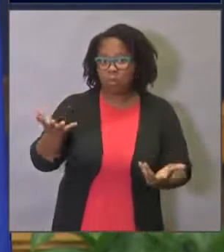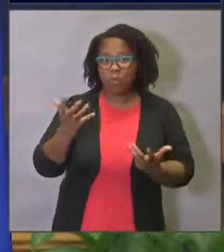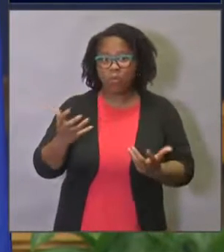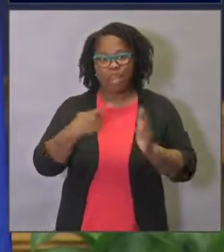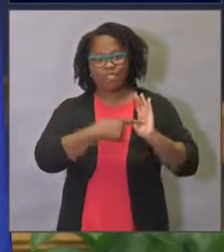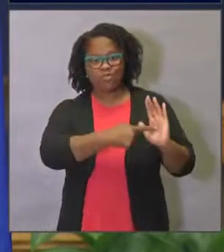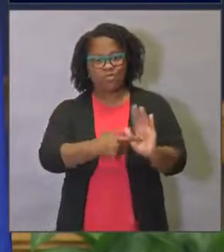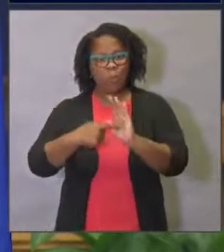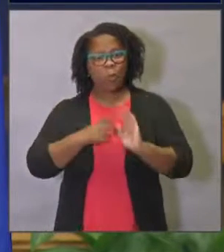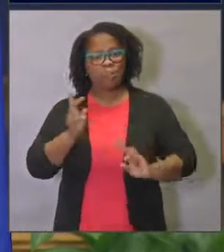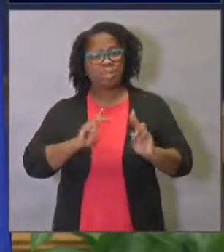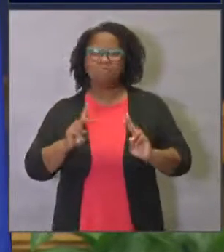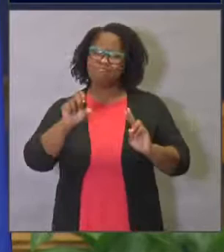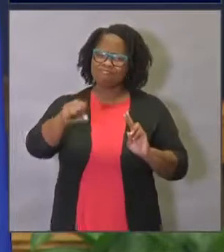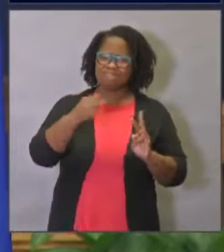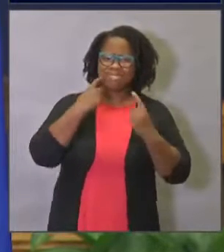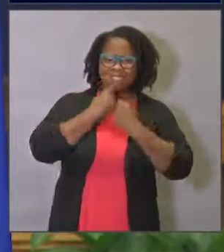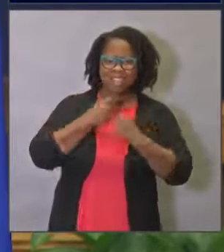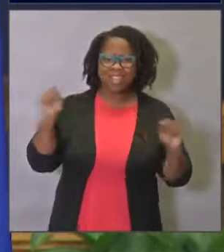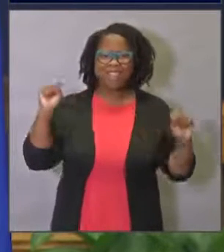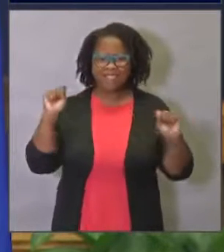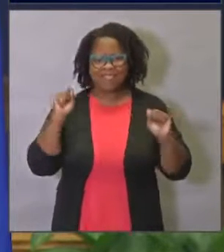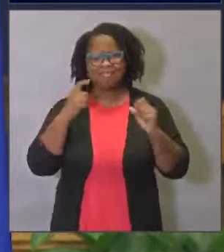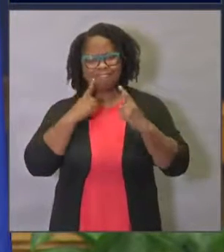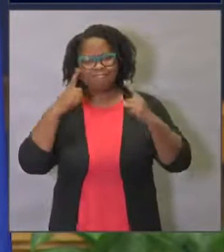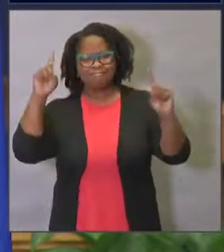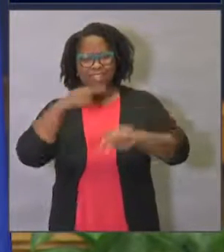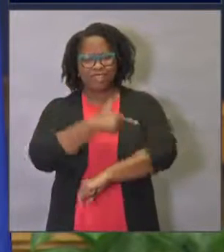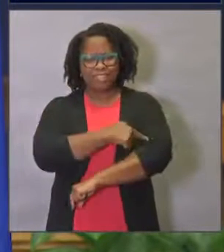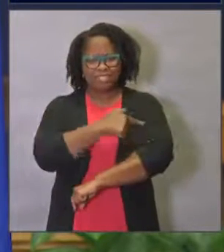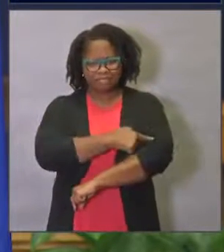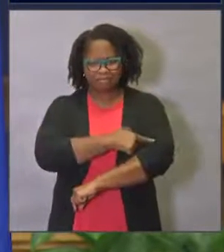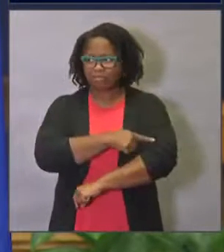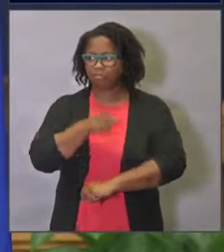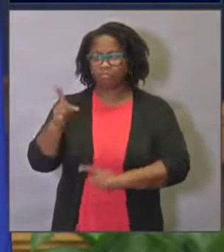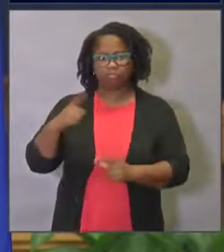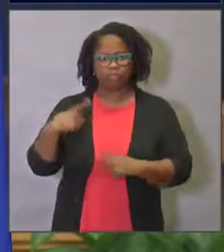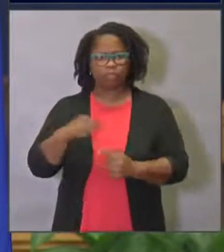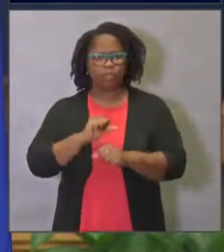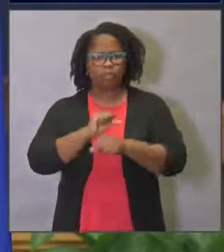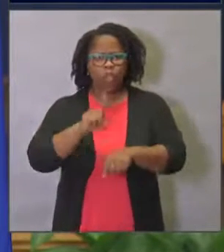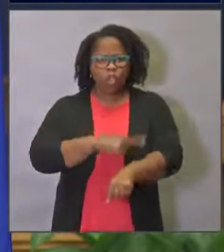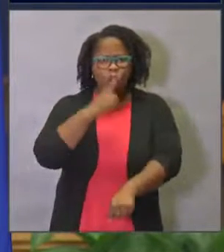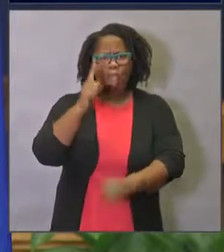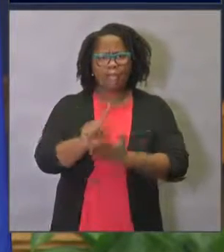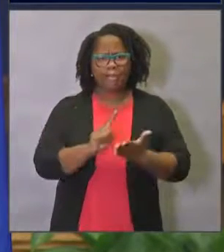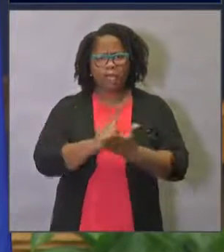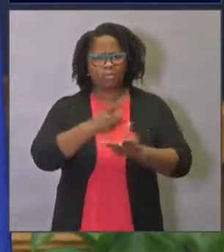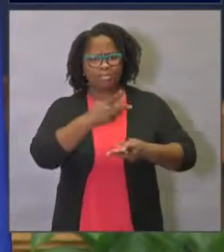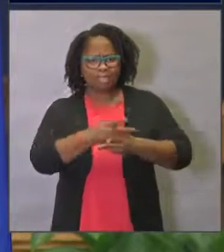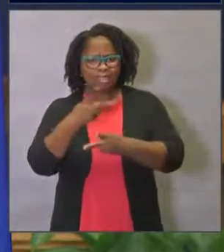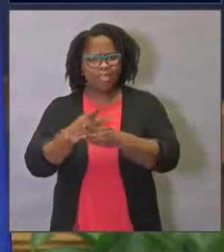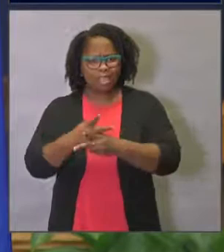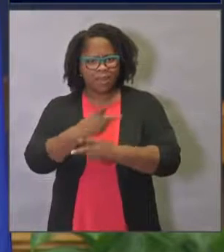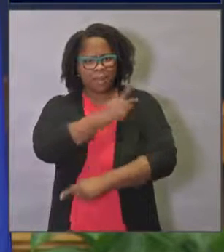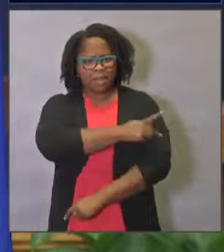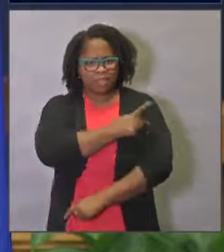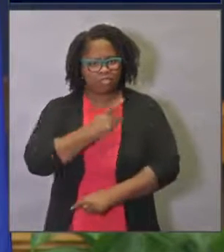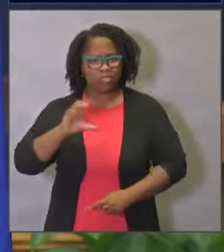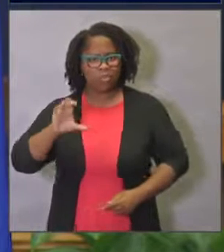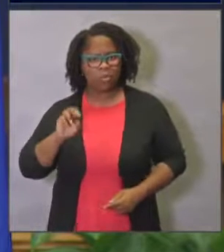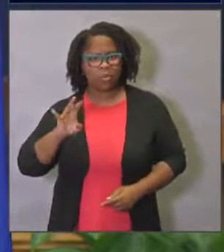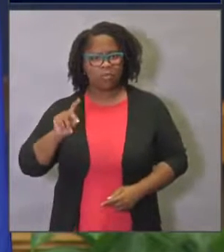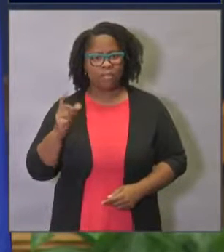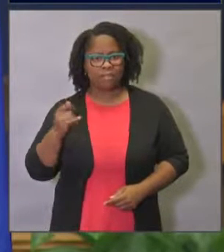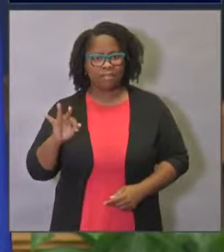its safety and efficacy. She has been working long hours taking care of COVID-19 patients, and in recent weeks, her job has